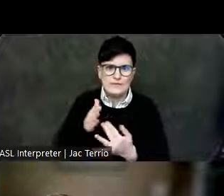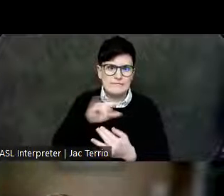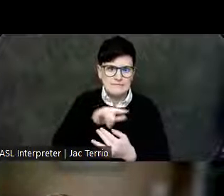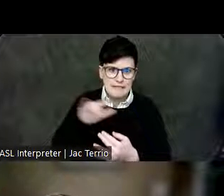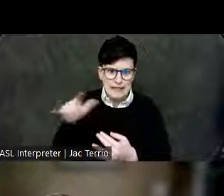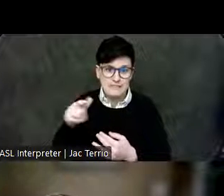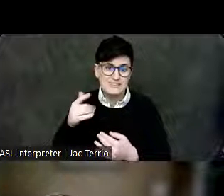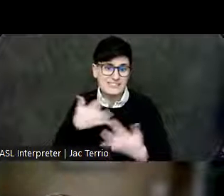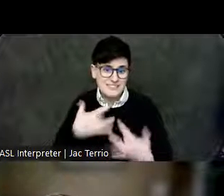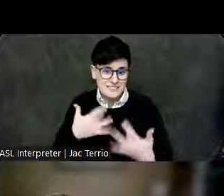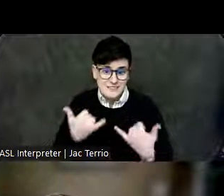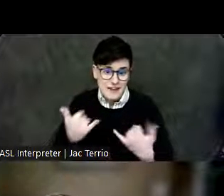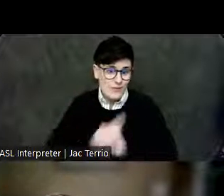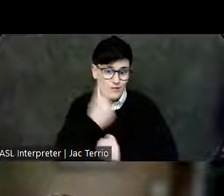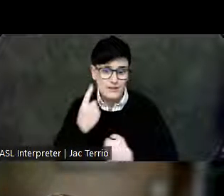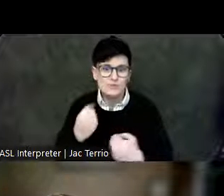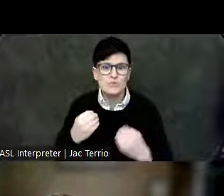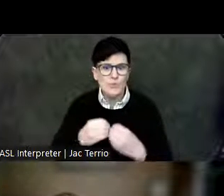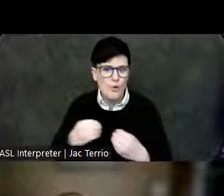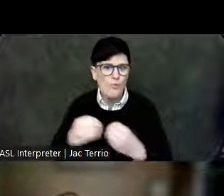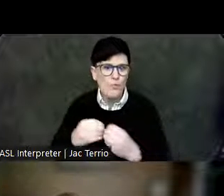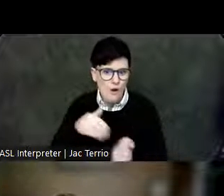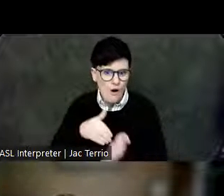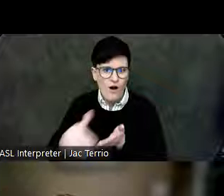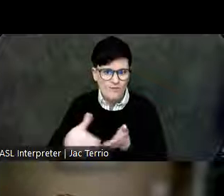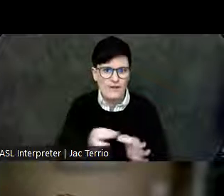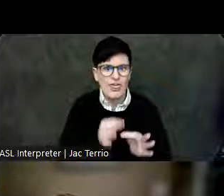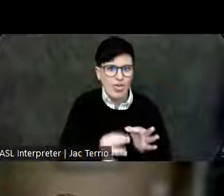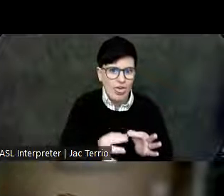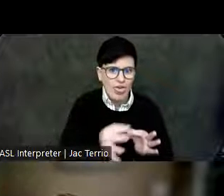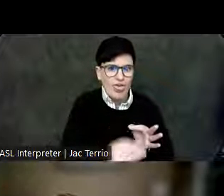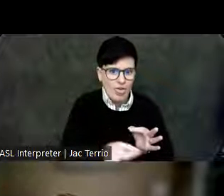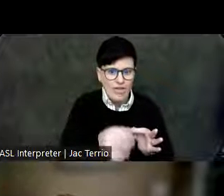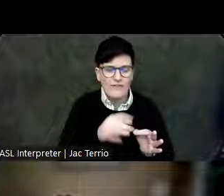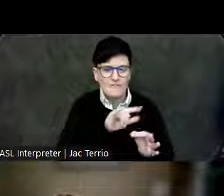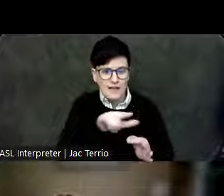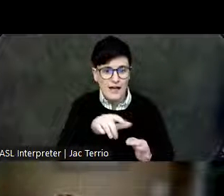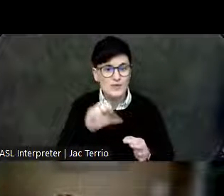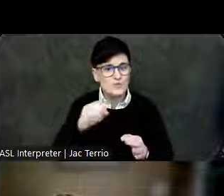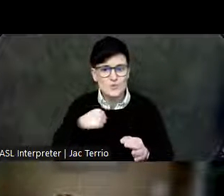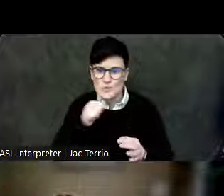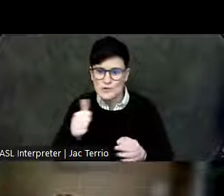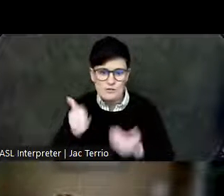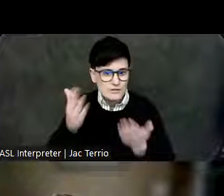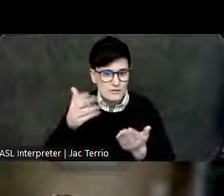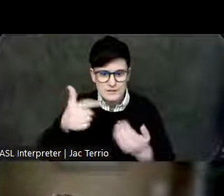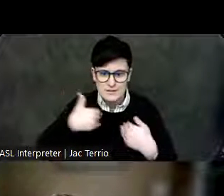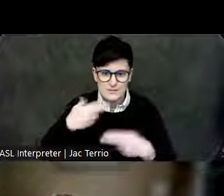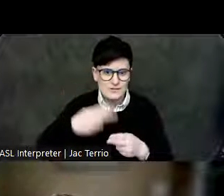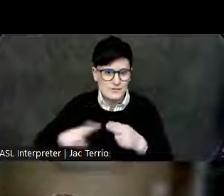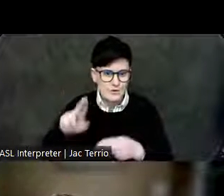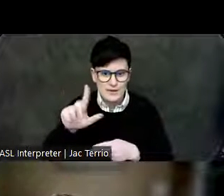delayed. So I do not suggest booking something that has a short layover because you're probably going to miss